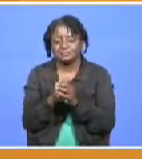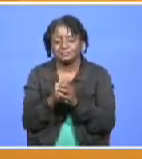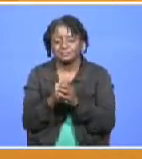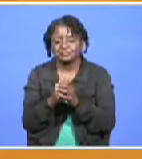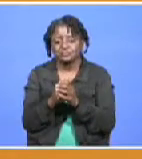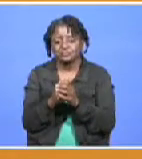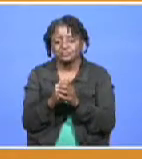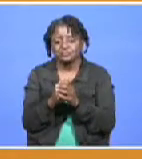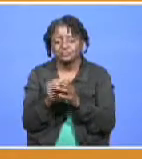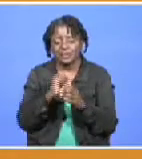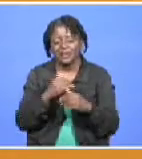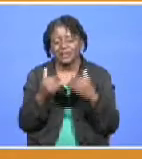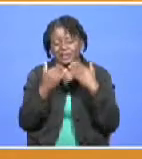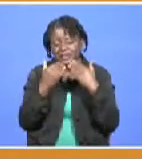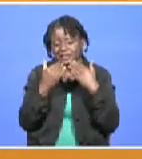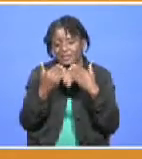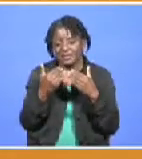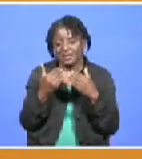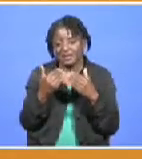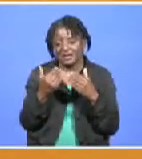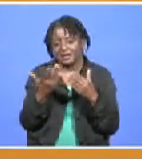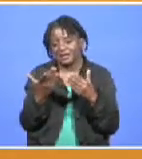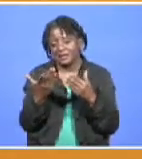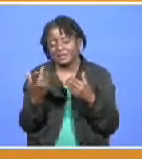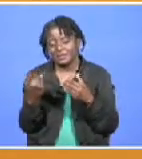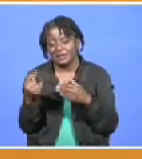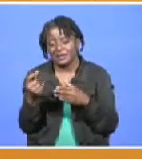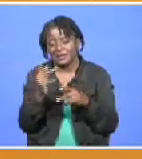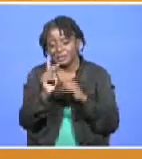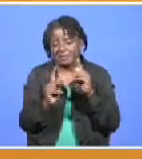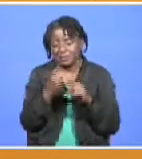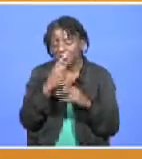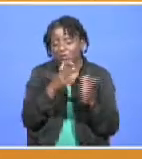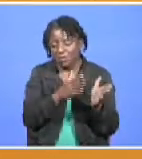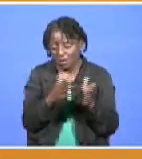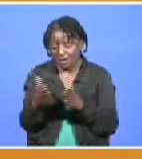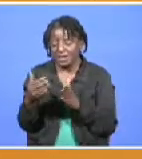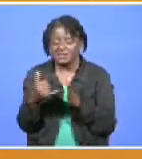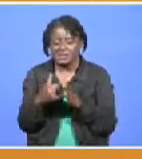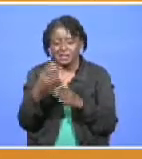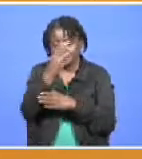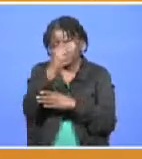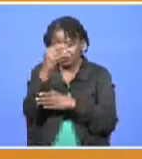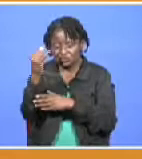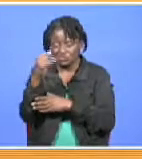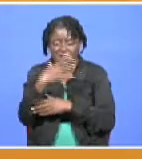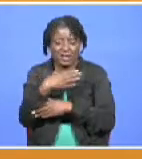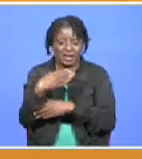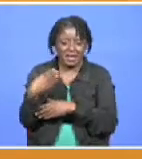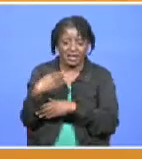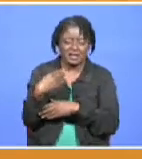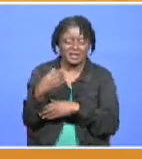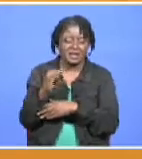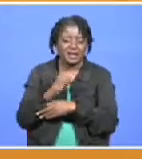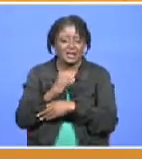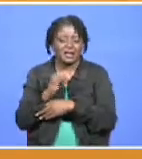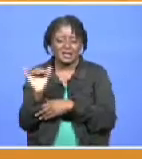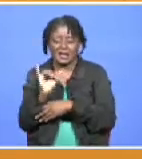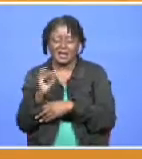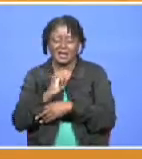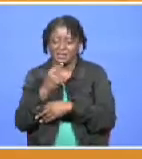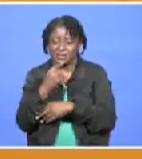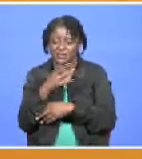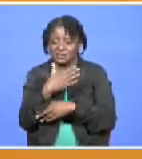I thank the people who organize it, the ministry, and you know, like I telling